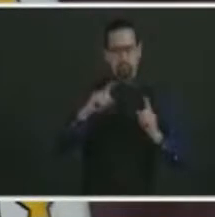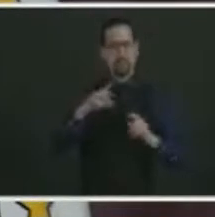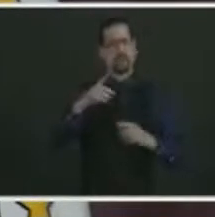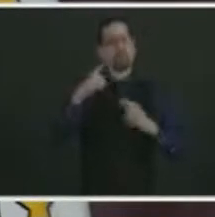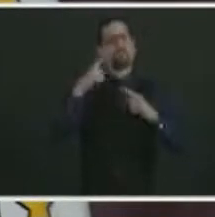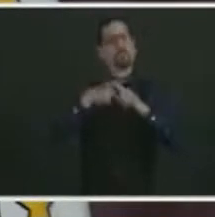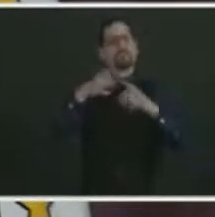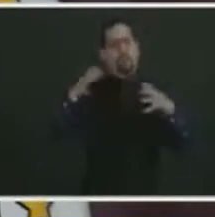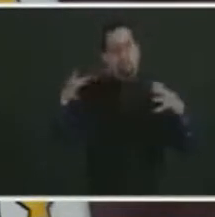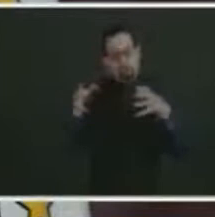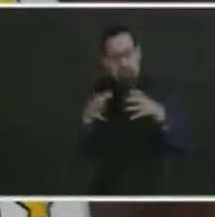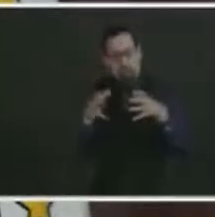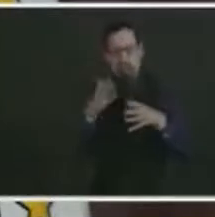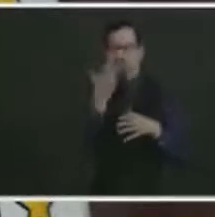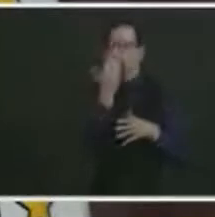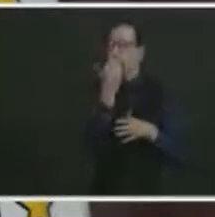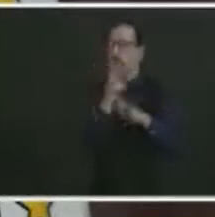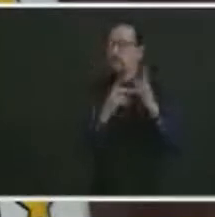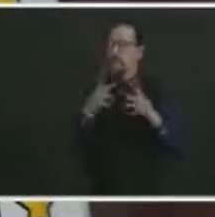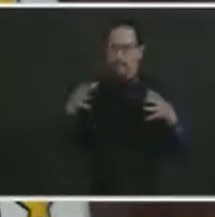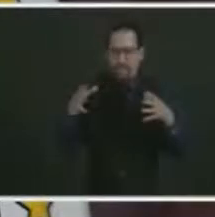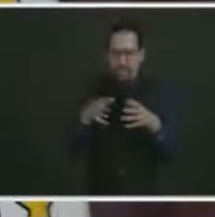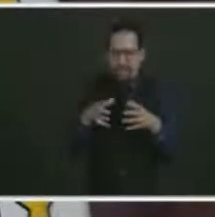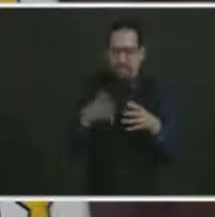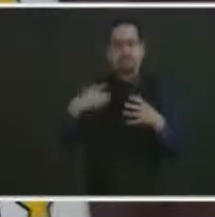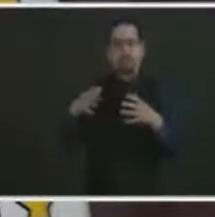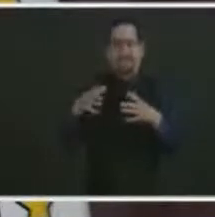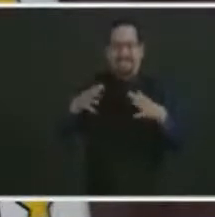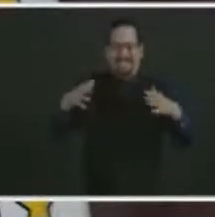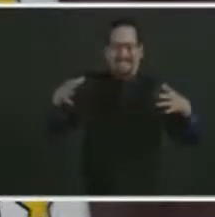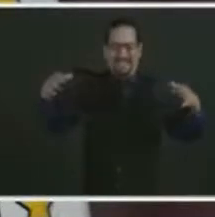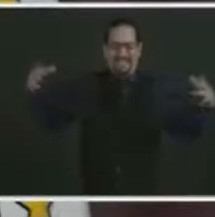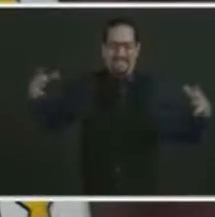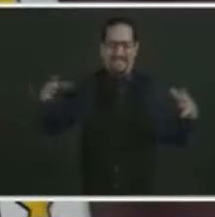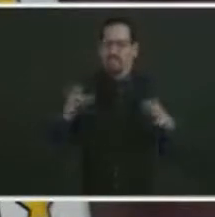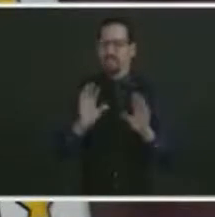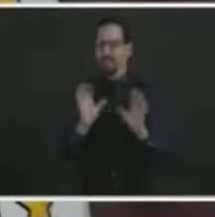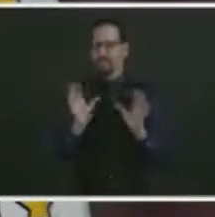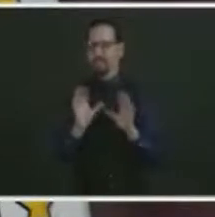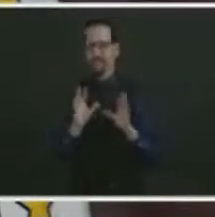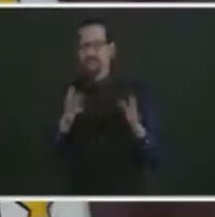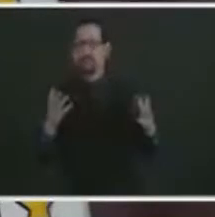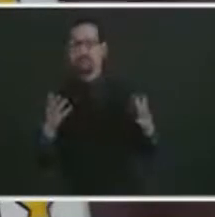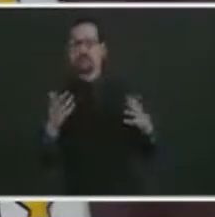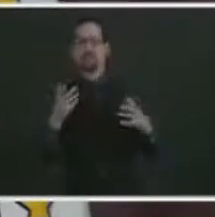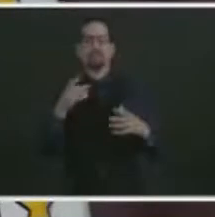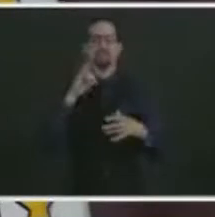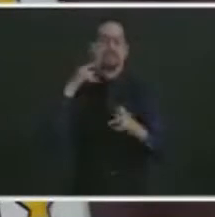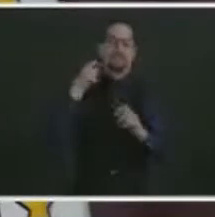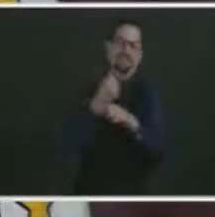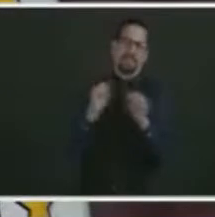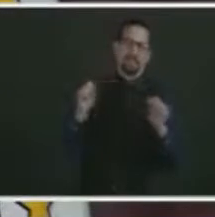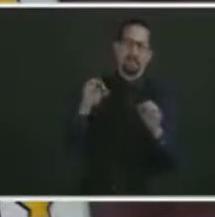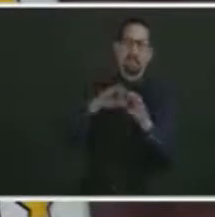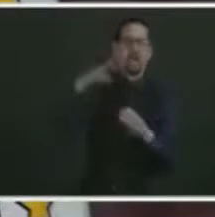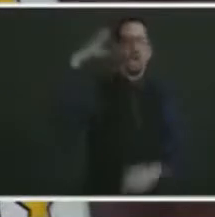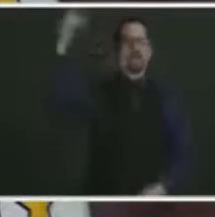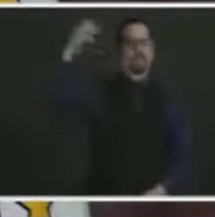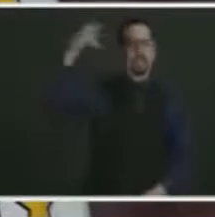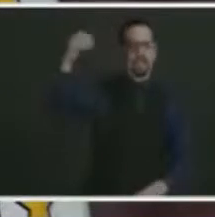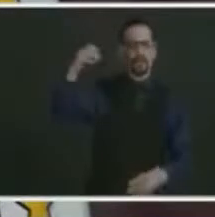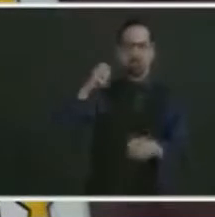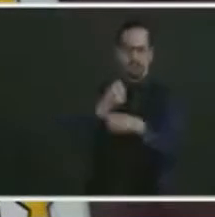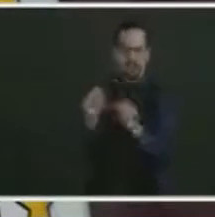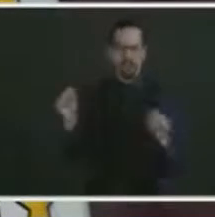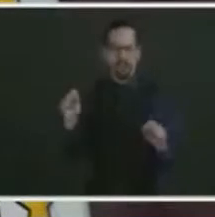you, coming and congregating in big crowds. Obviously, it's much safer outdoors than indoors, but do your